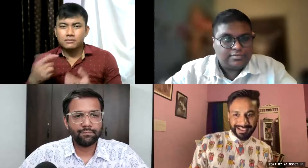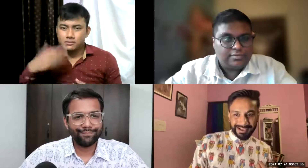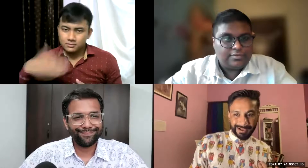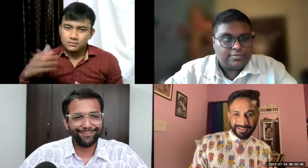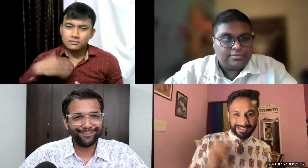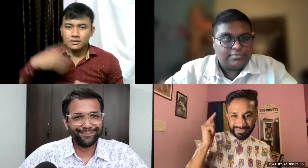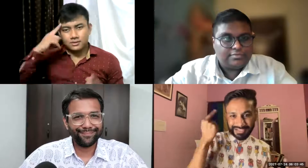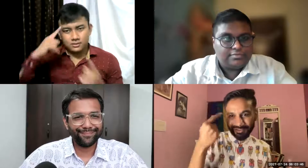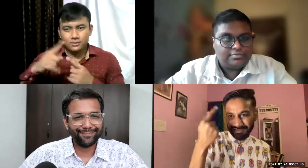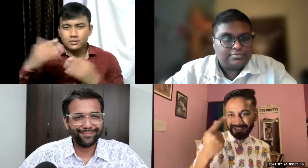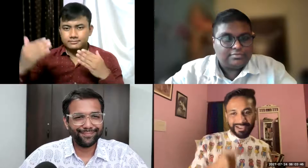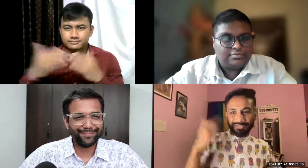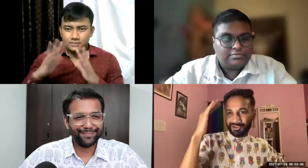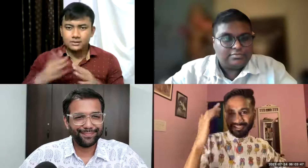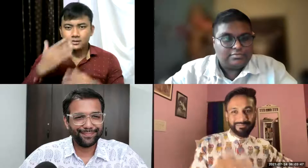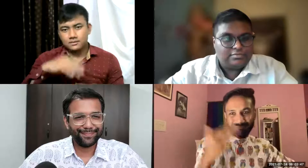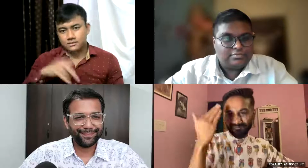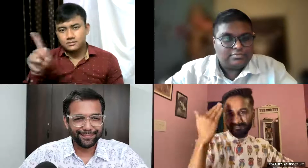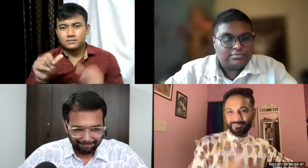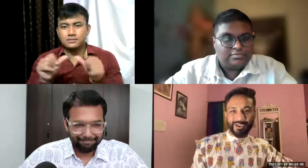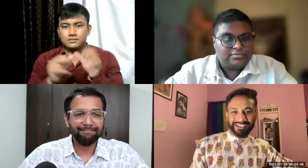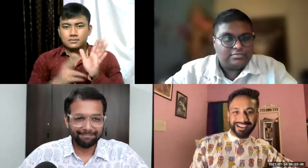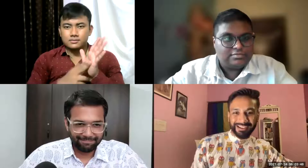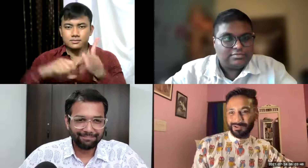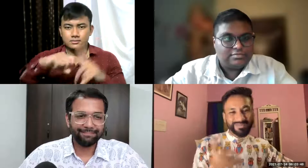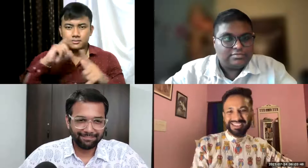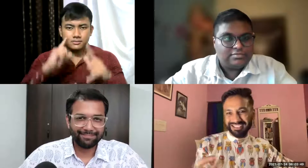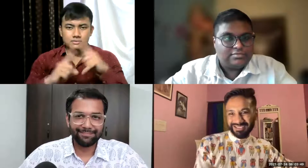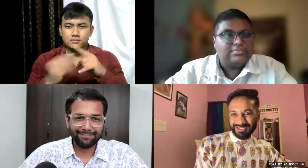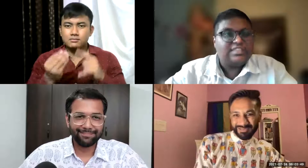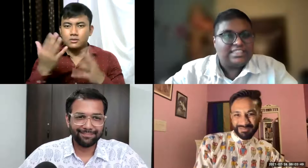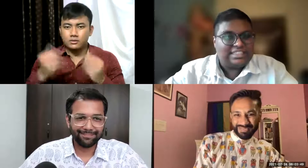Ankit. There's something that was in my trail of thought which I've forgotten right now.